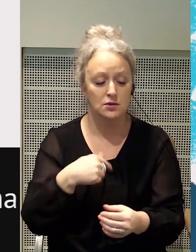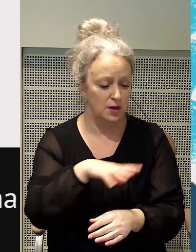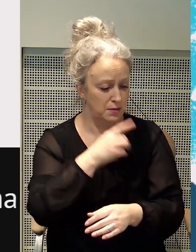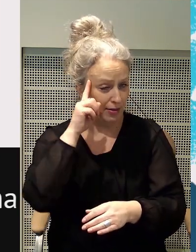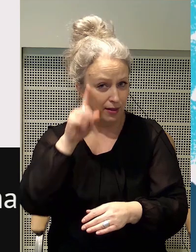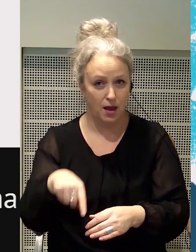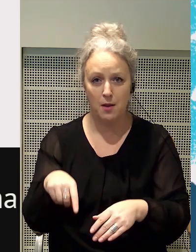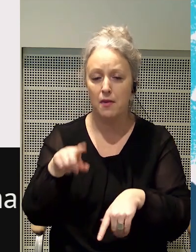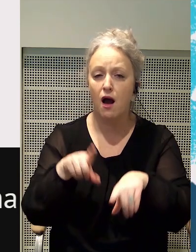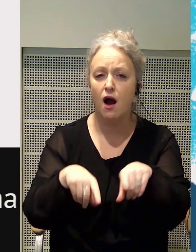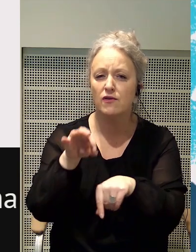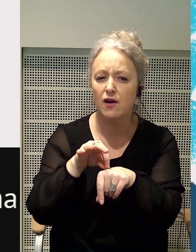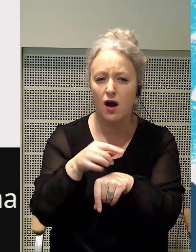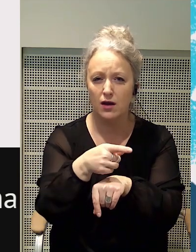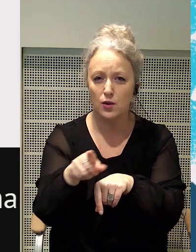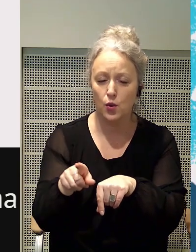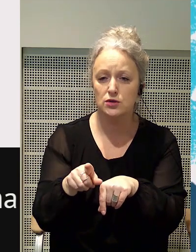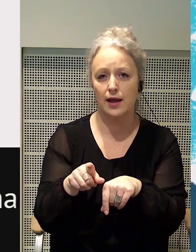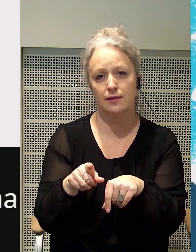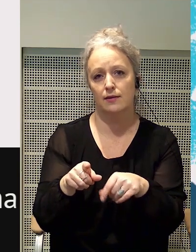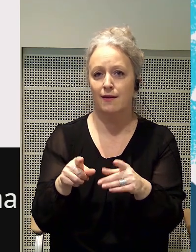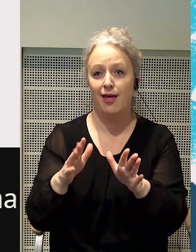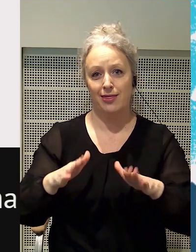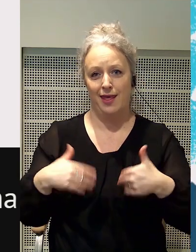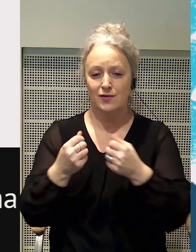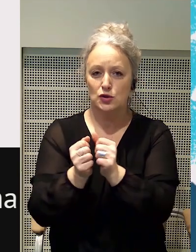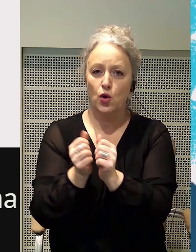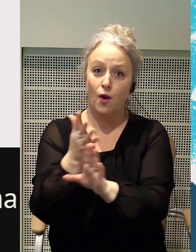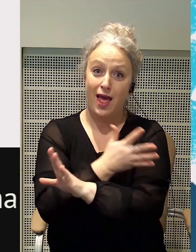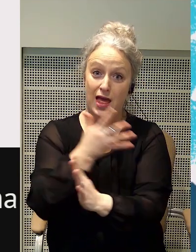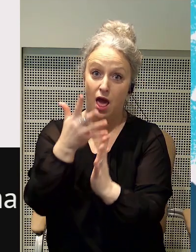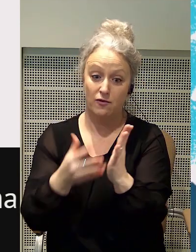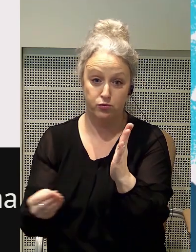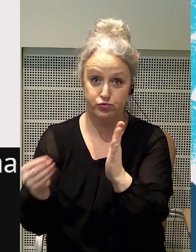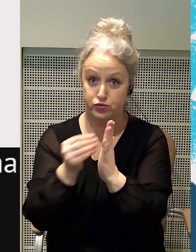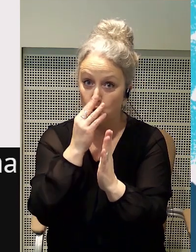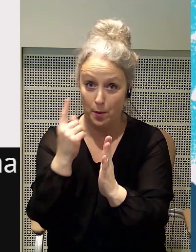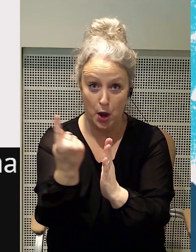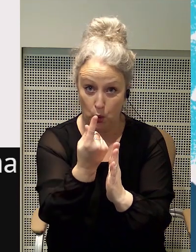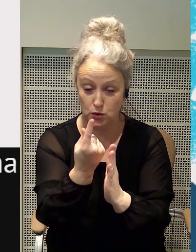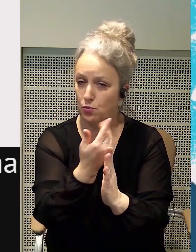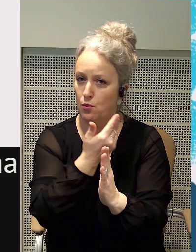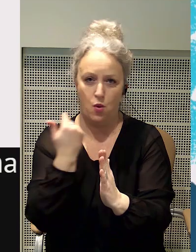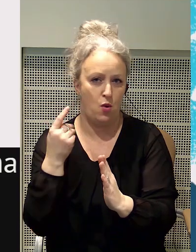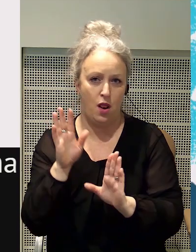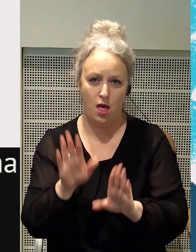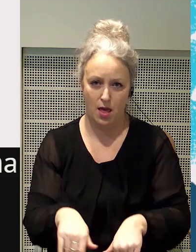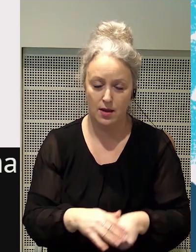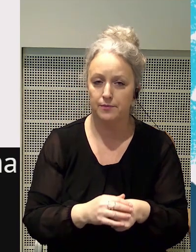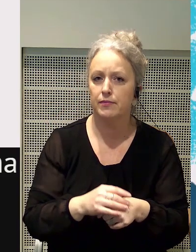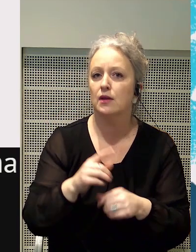for example. We also know that the timeline from regulatory approval to reimbursement